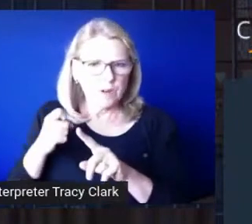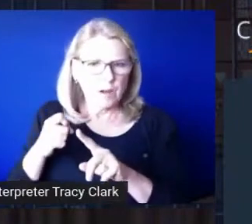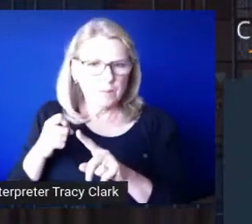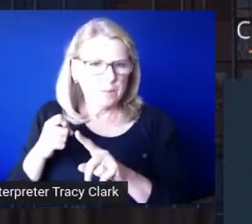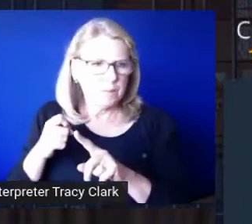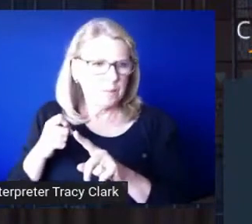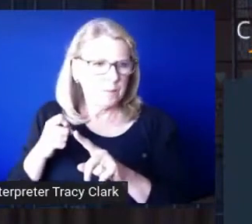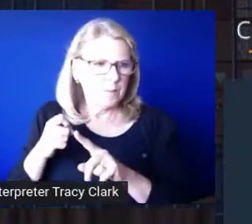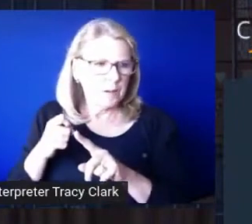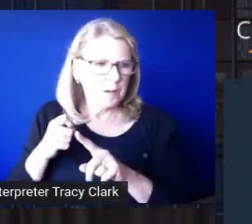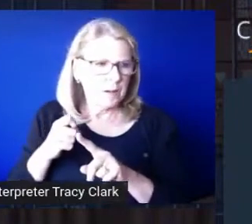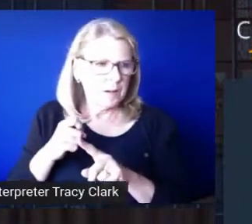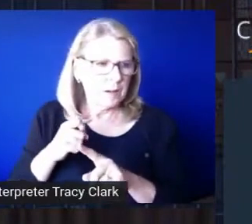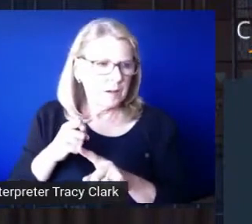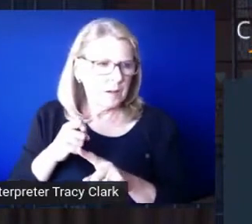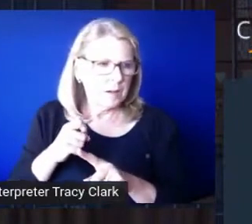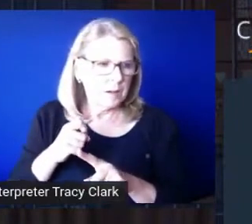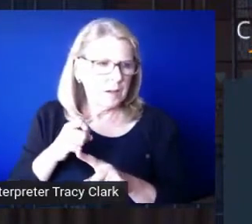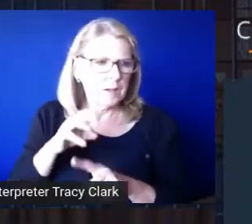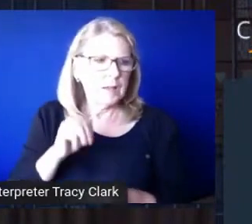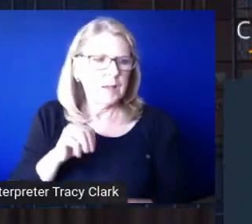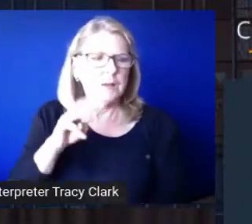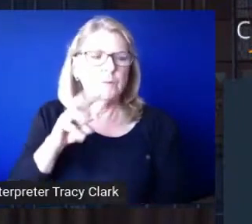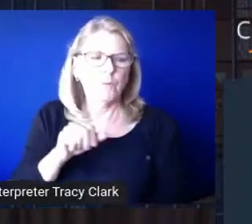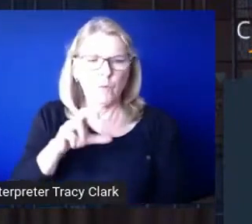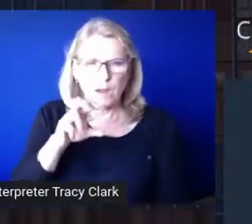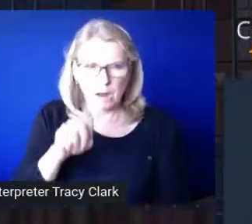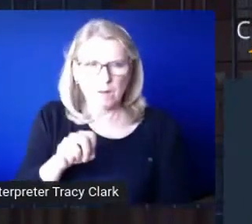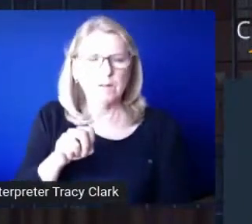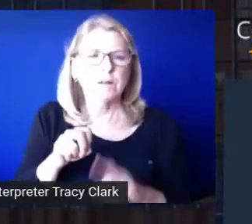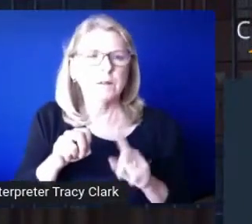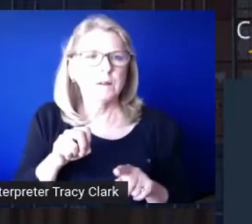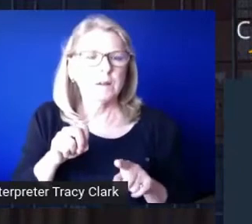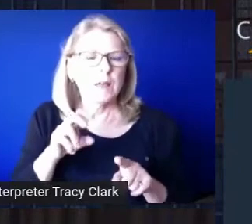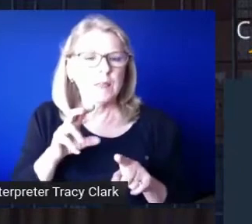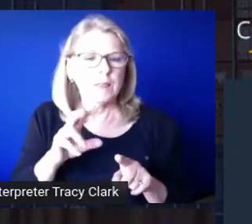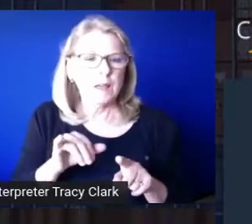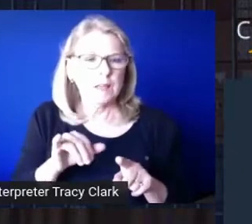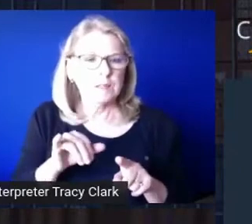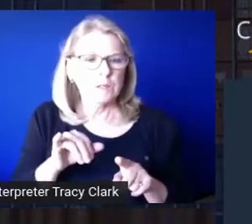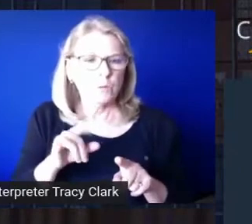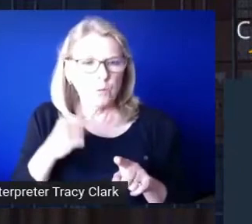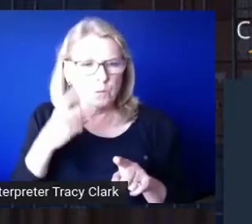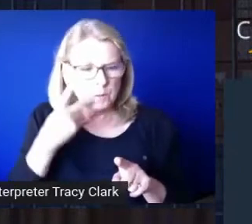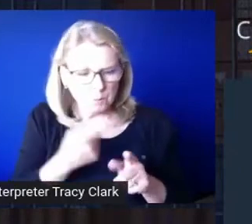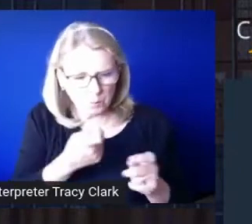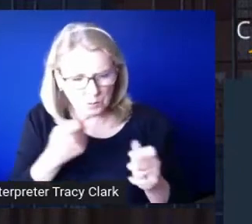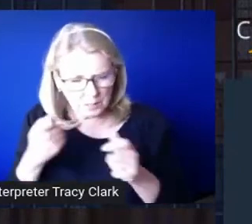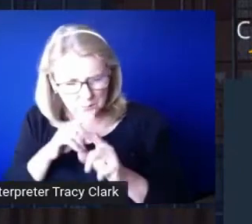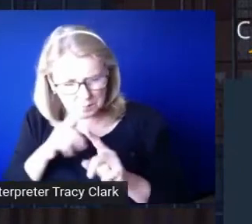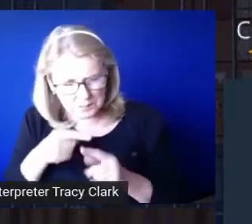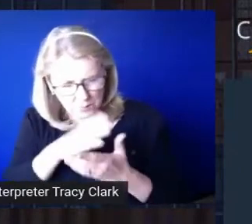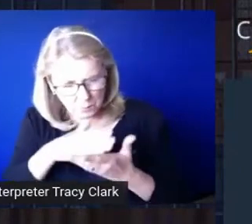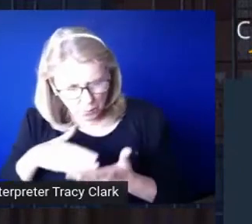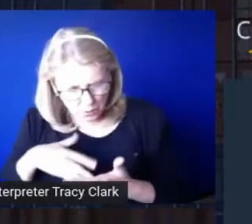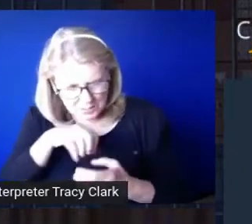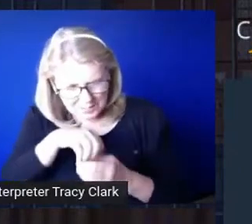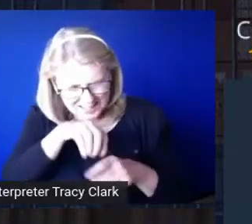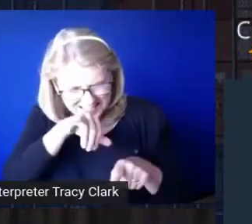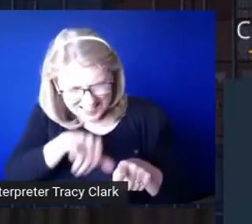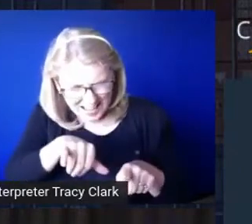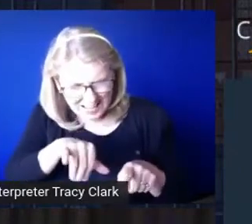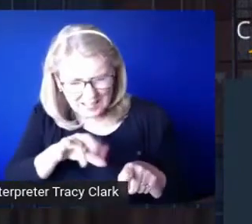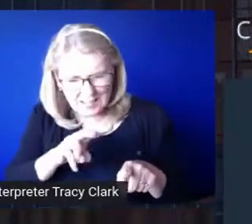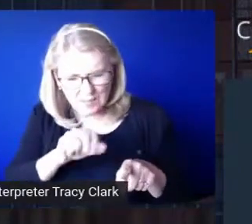in stripping out the AWS specific portions of that variant to go in that direction. So at one point,